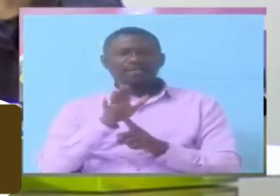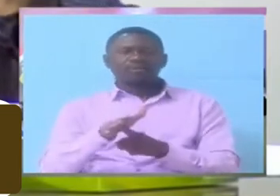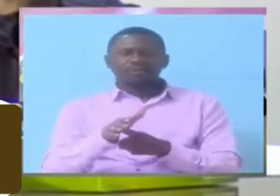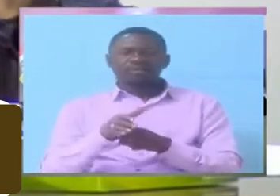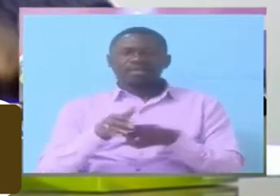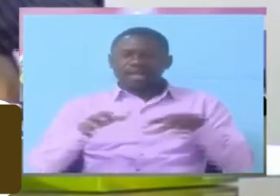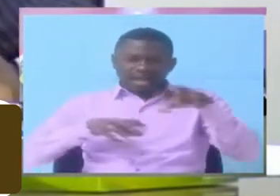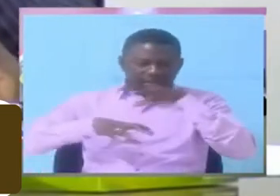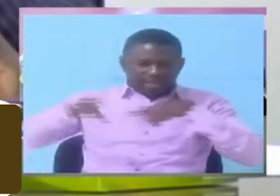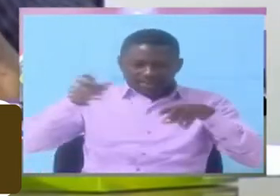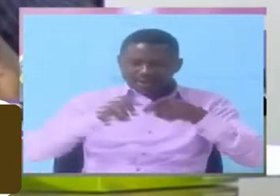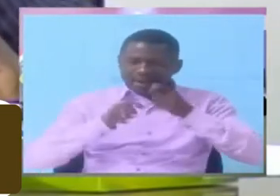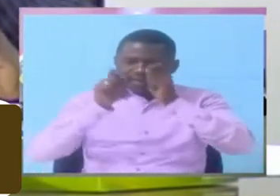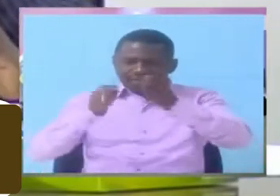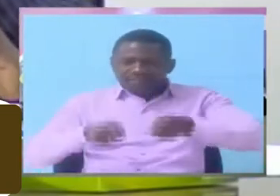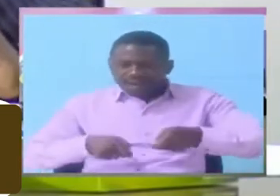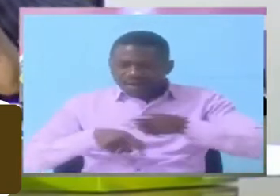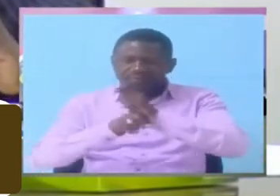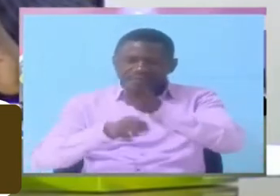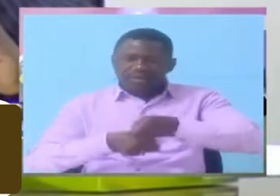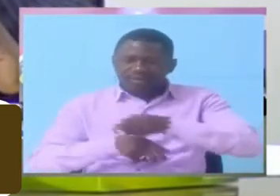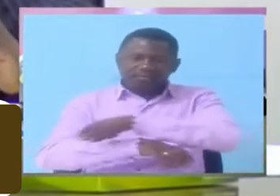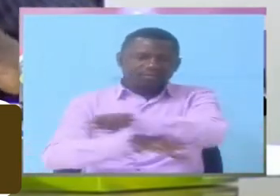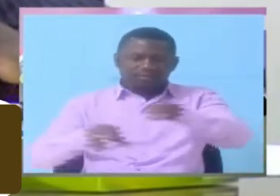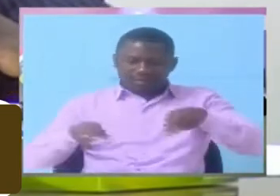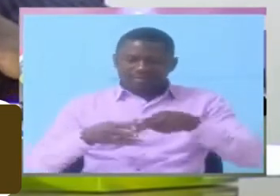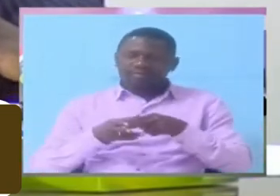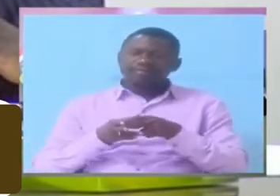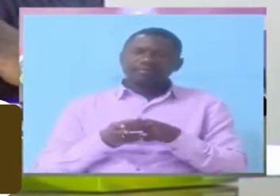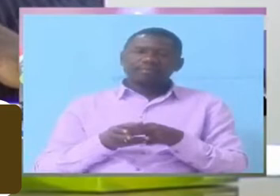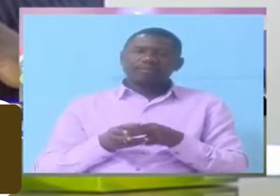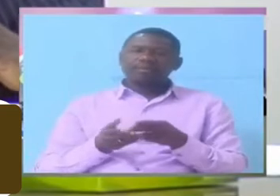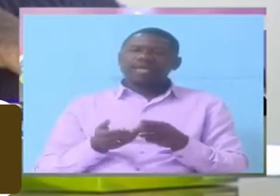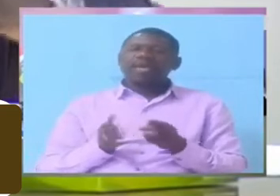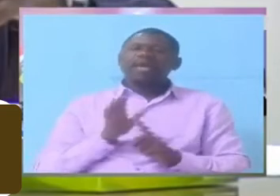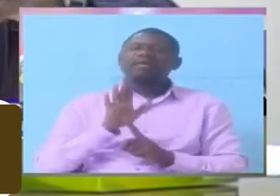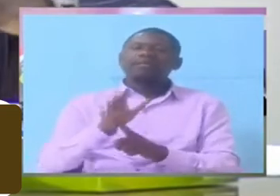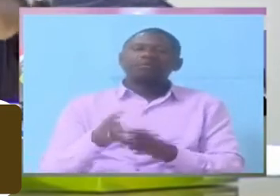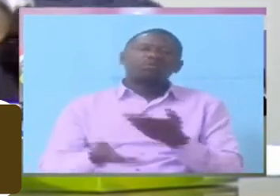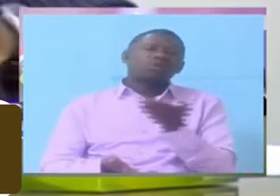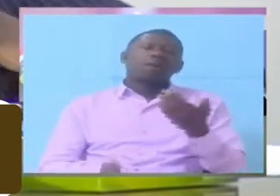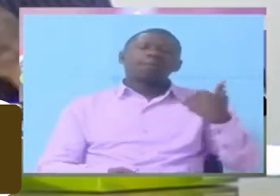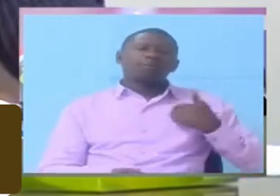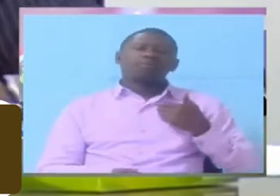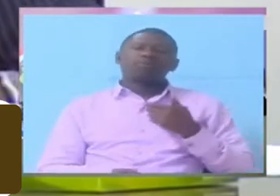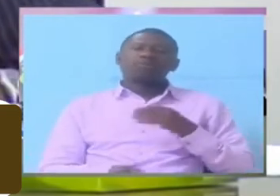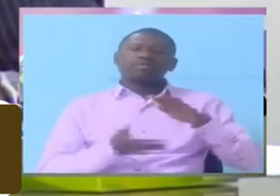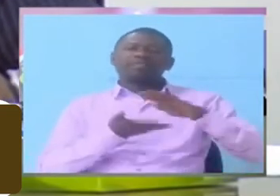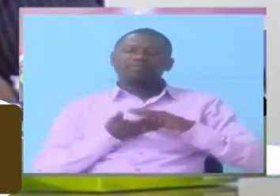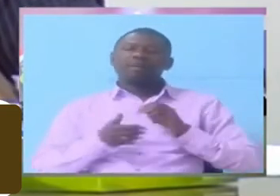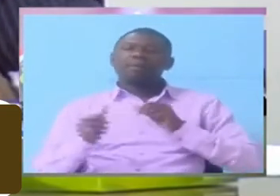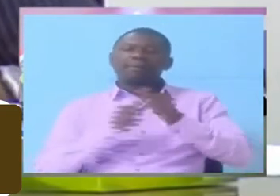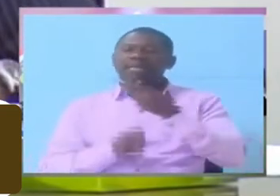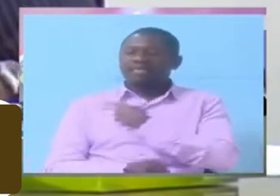e mbeda fen ko kurole kono wherein some people receive better treatment